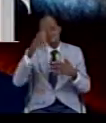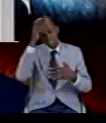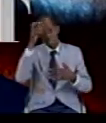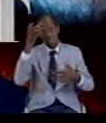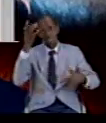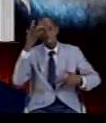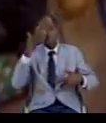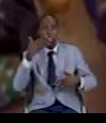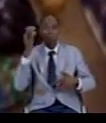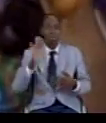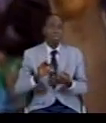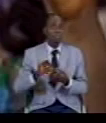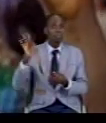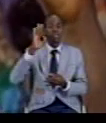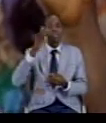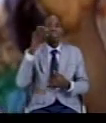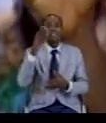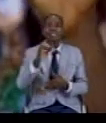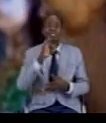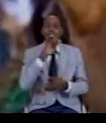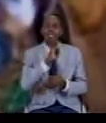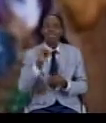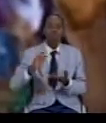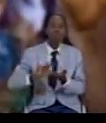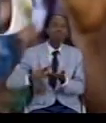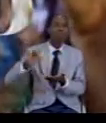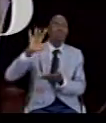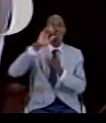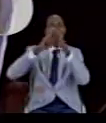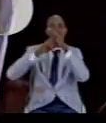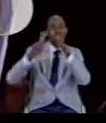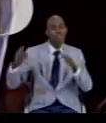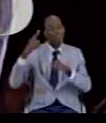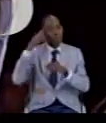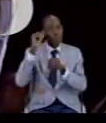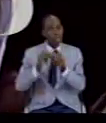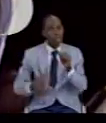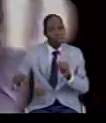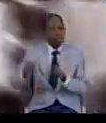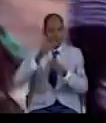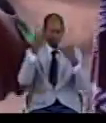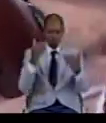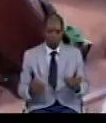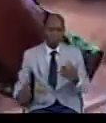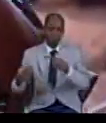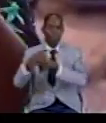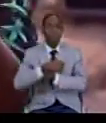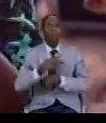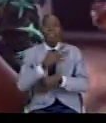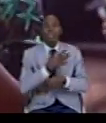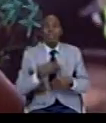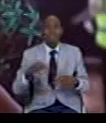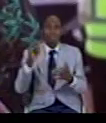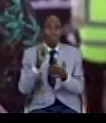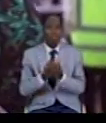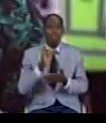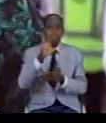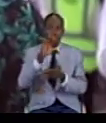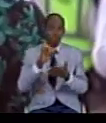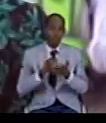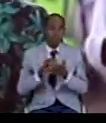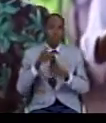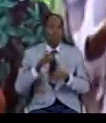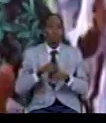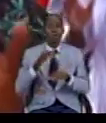it evil spirit, there is a glorious escape for everyone today. And that's your story for the month